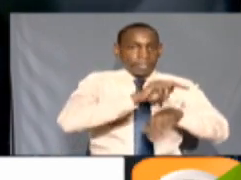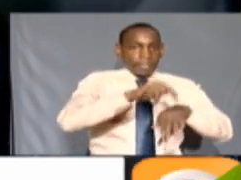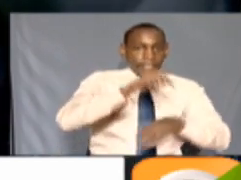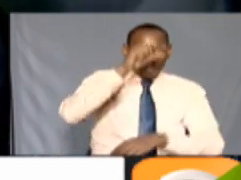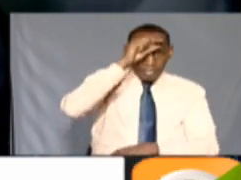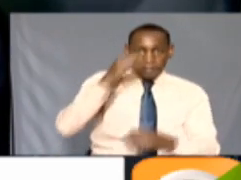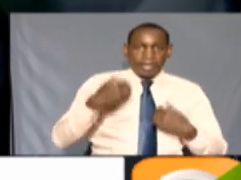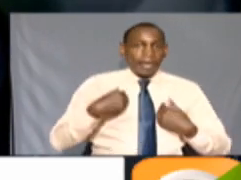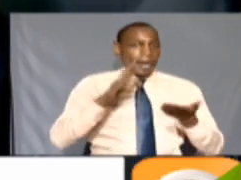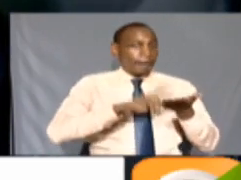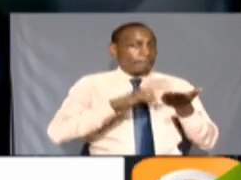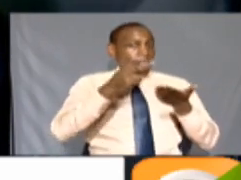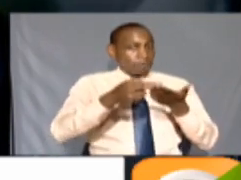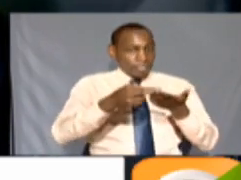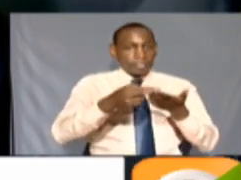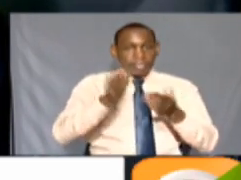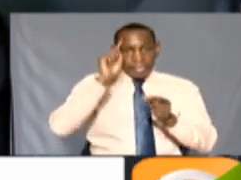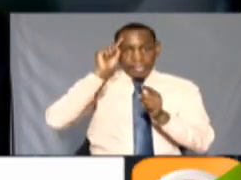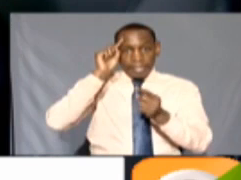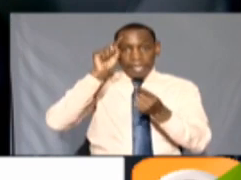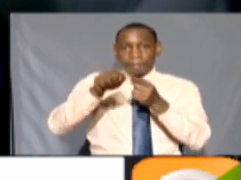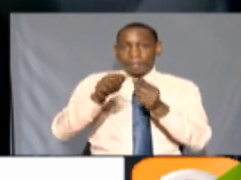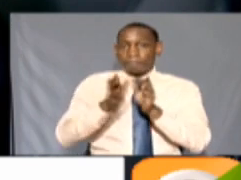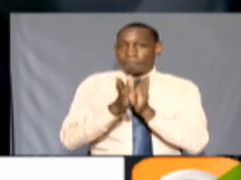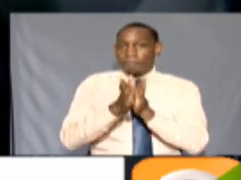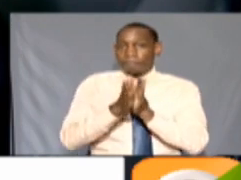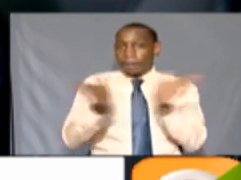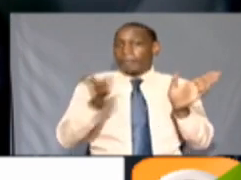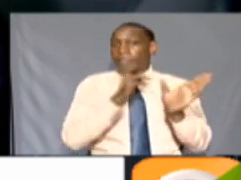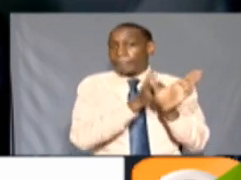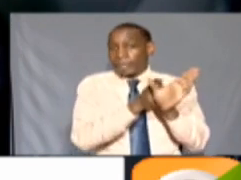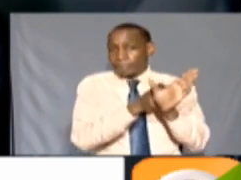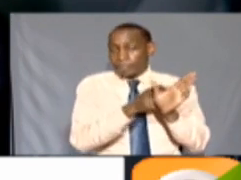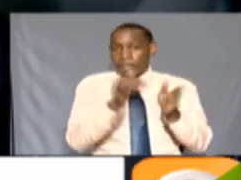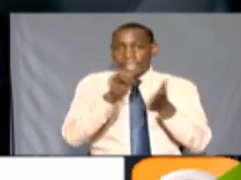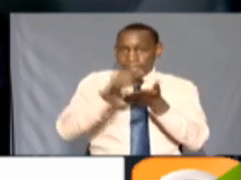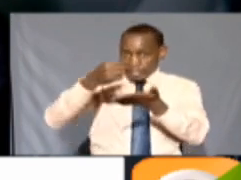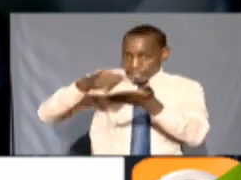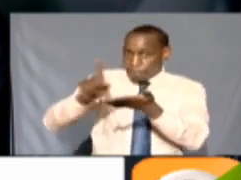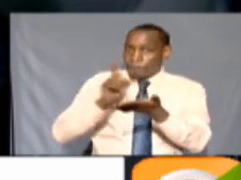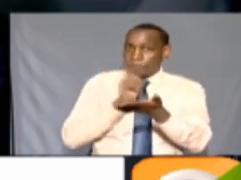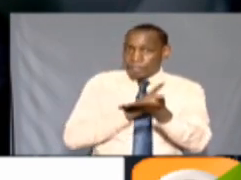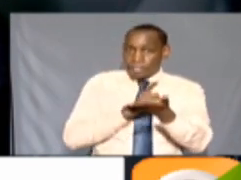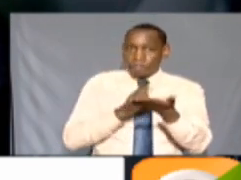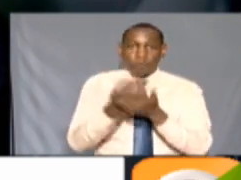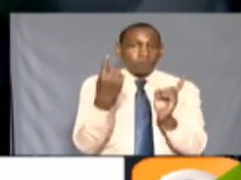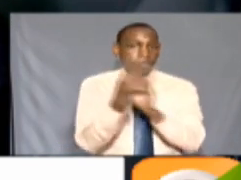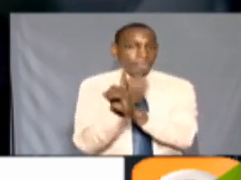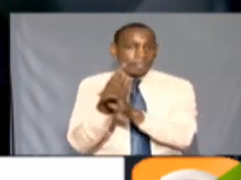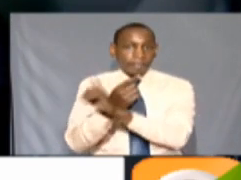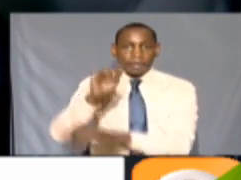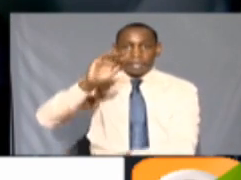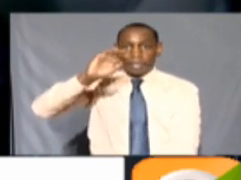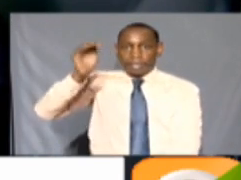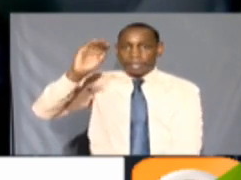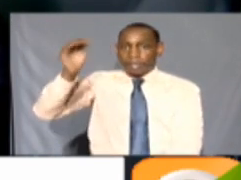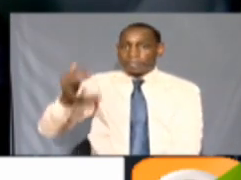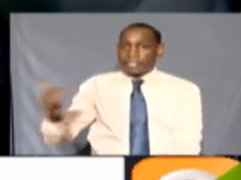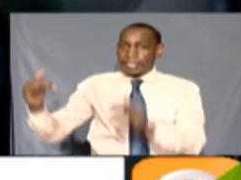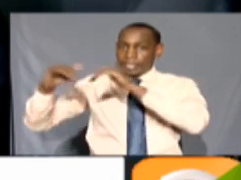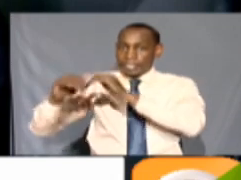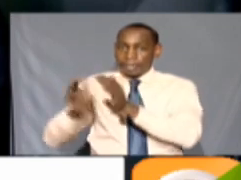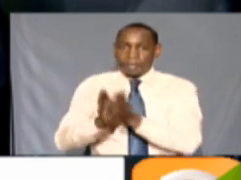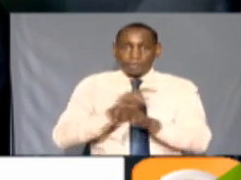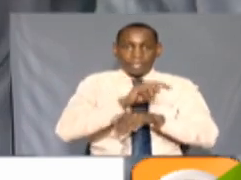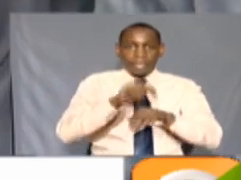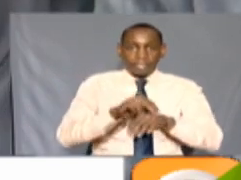are resources actually for public participation, which are approved by the various county assemblies and by the